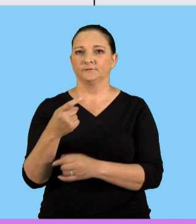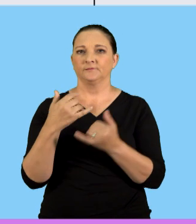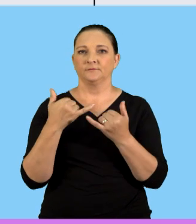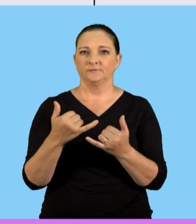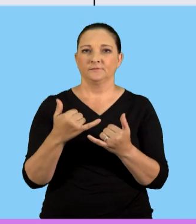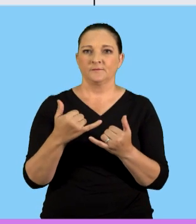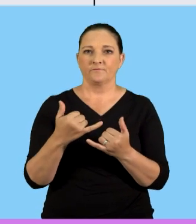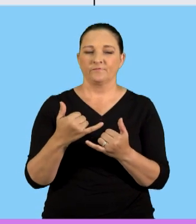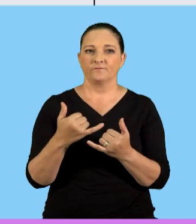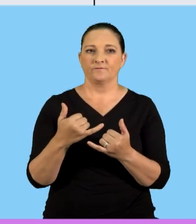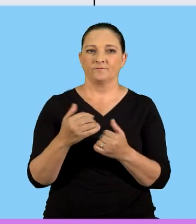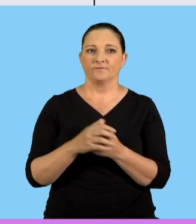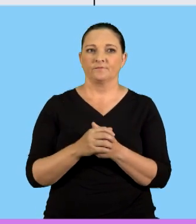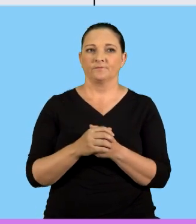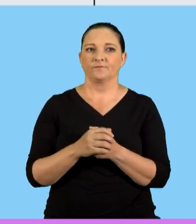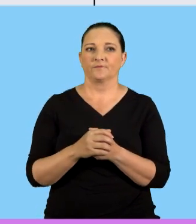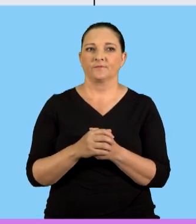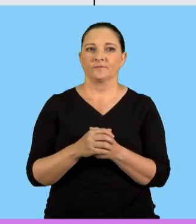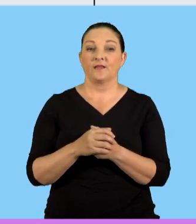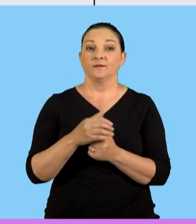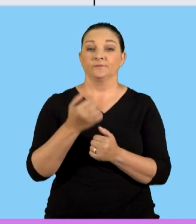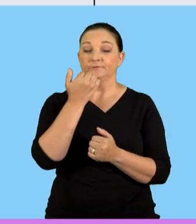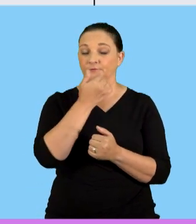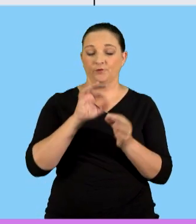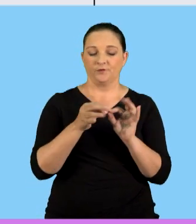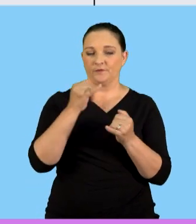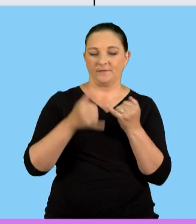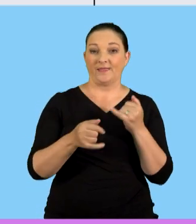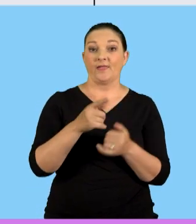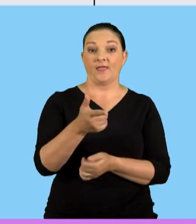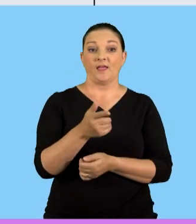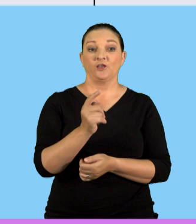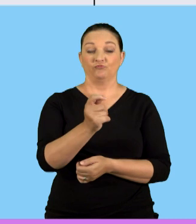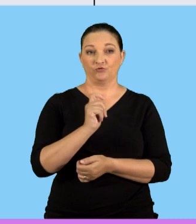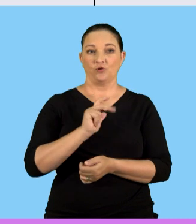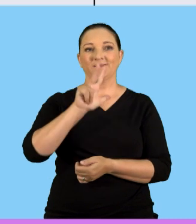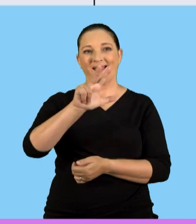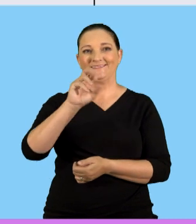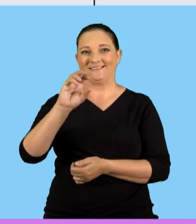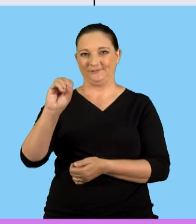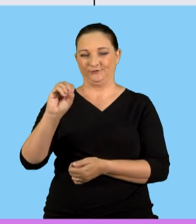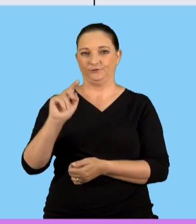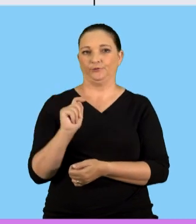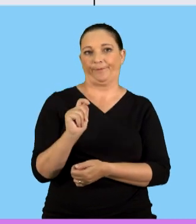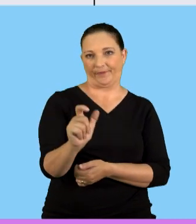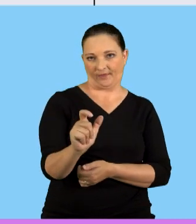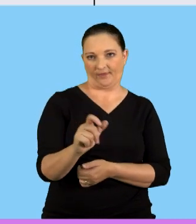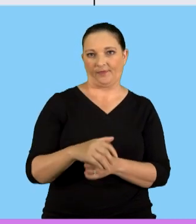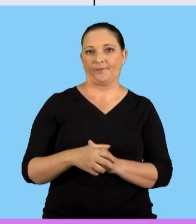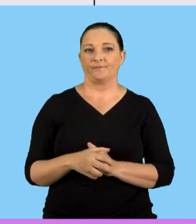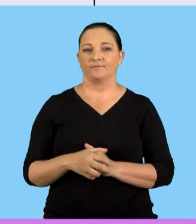Cape Town. This charge would be 600 Rand. So here's Travelwell's charge of 800 Rand into the